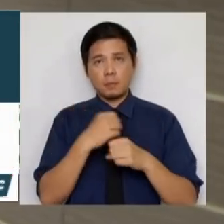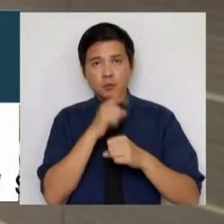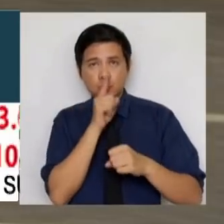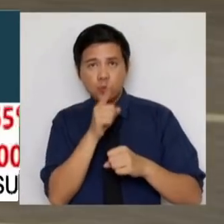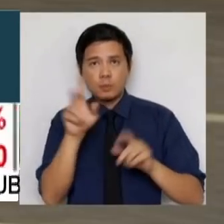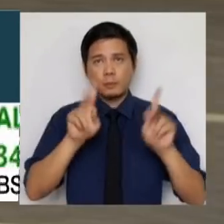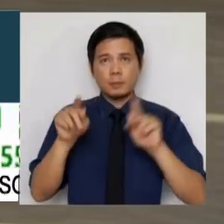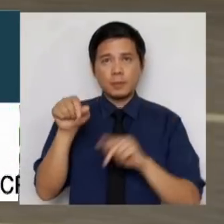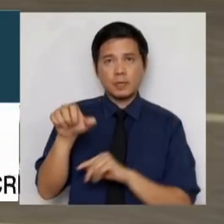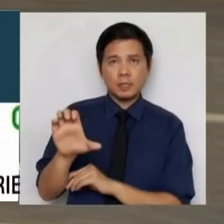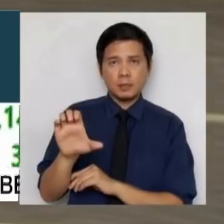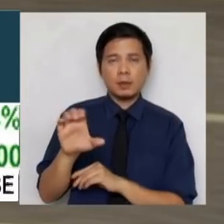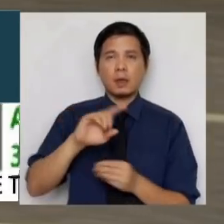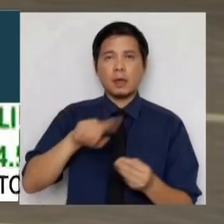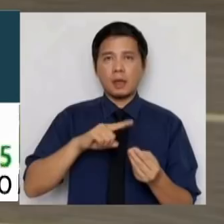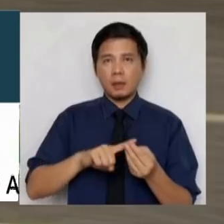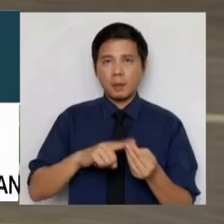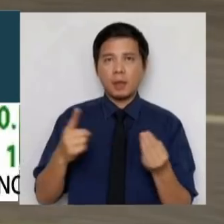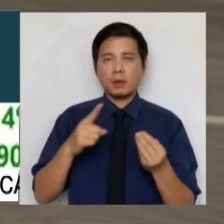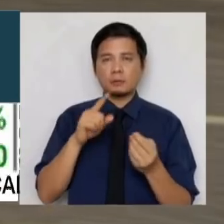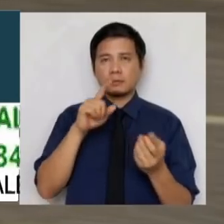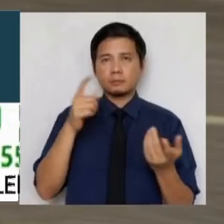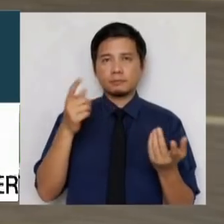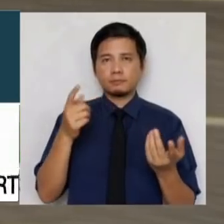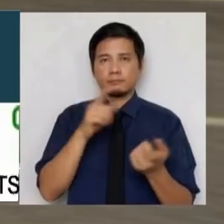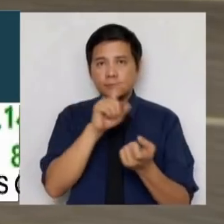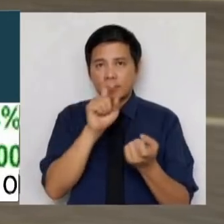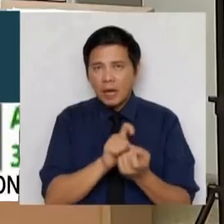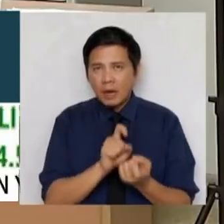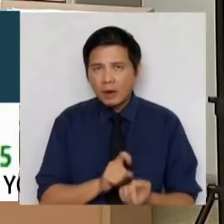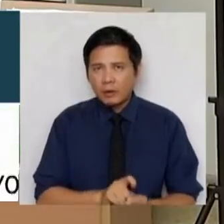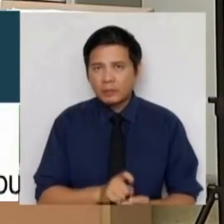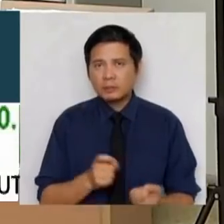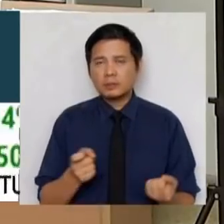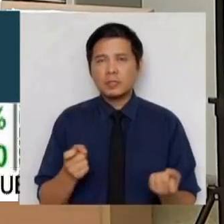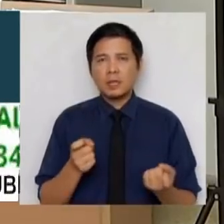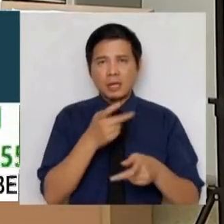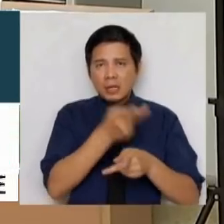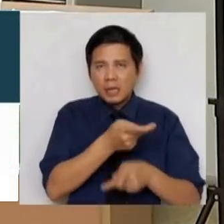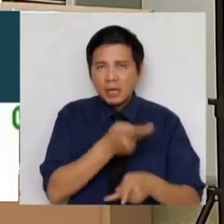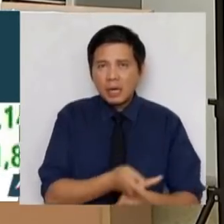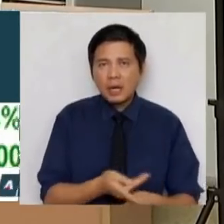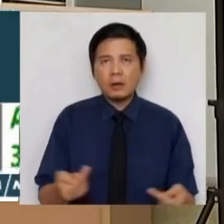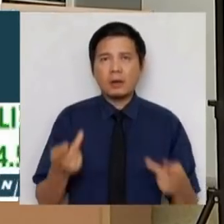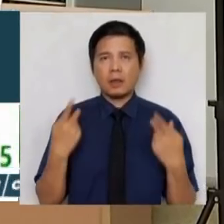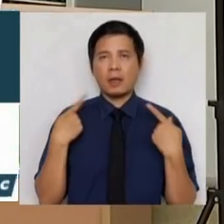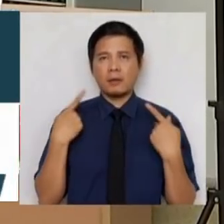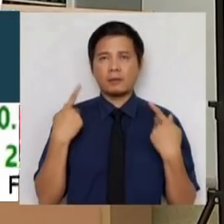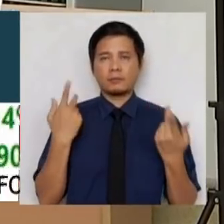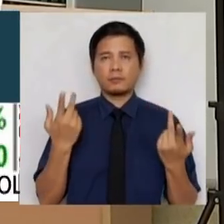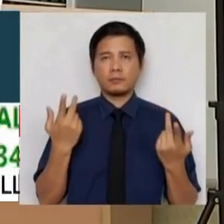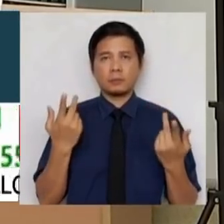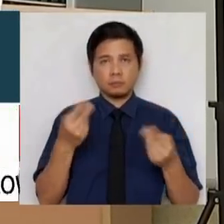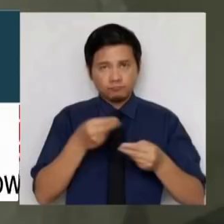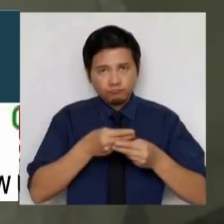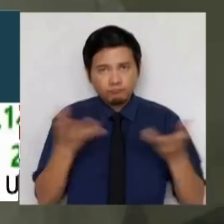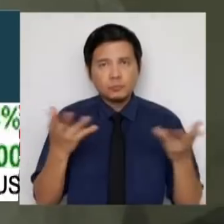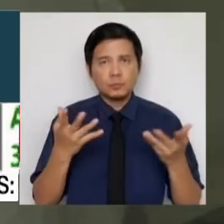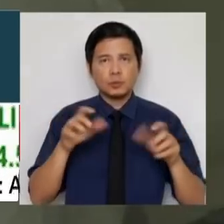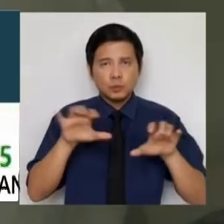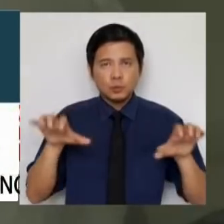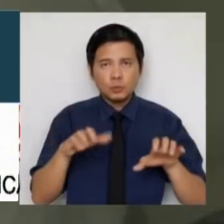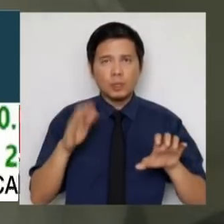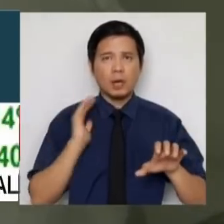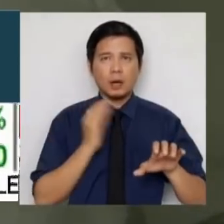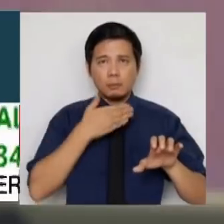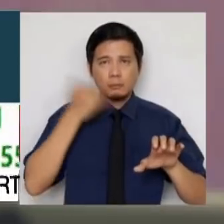that in terms of attack rate, which is a more, I would say, fair measure of how well we're doing or how badly we're doing. In terms